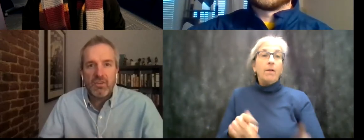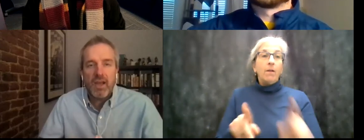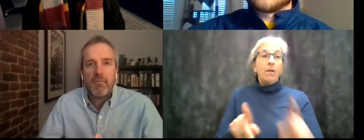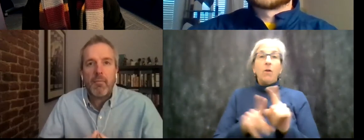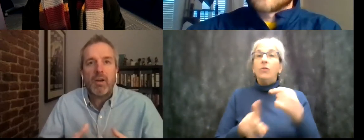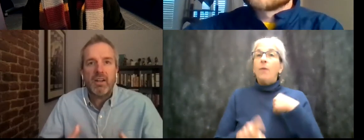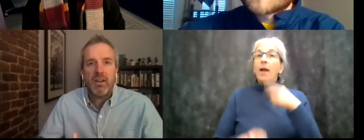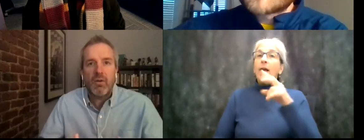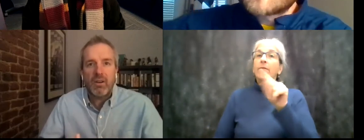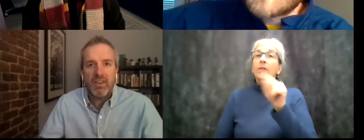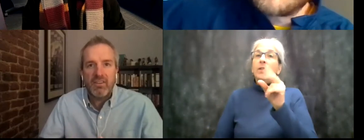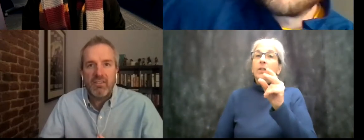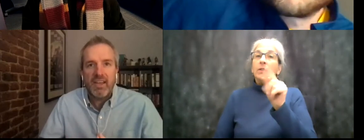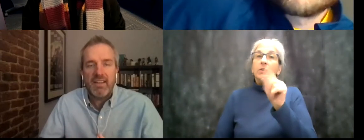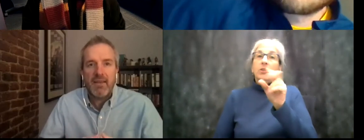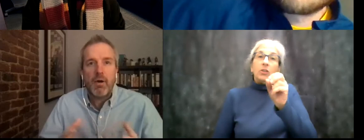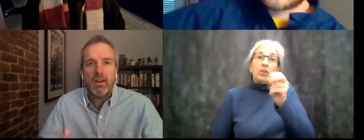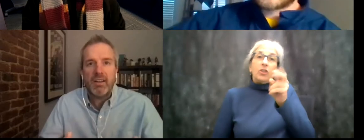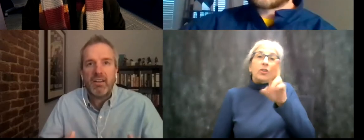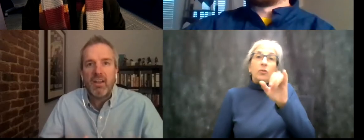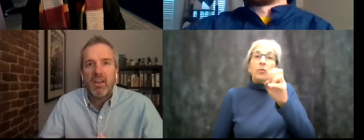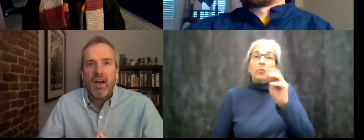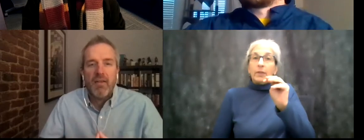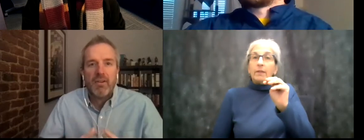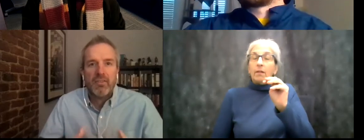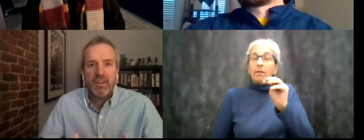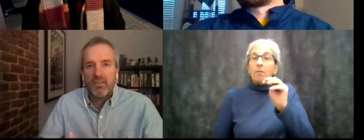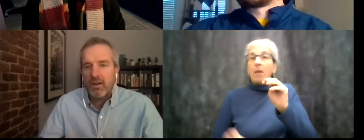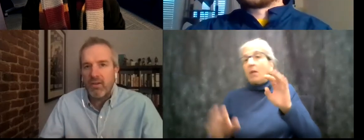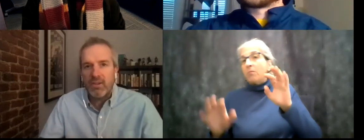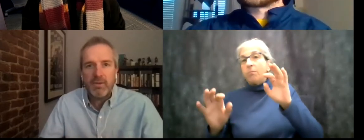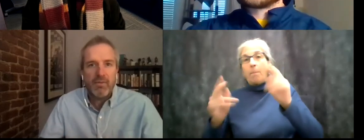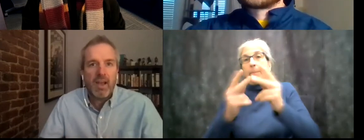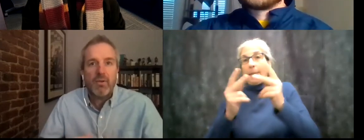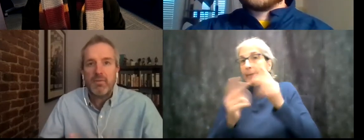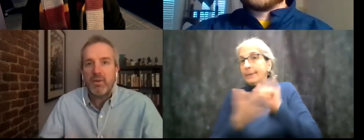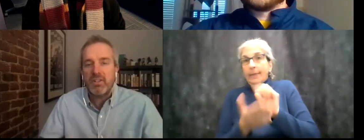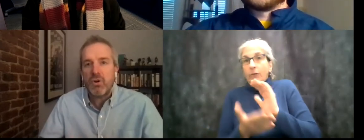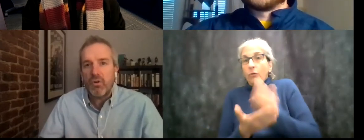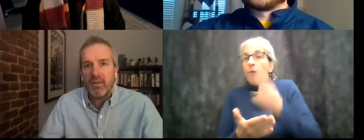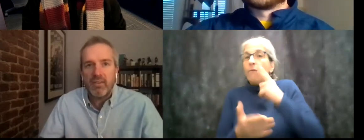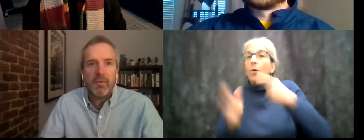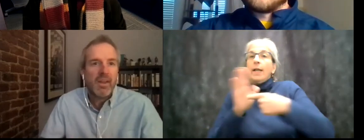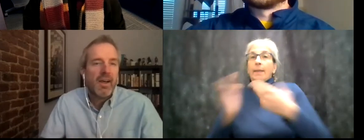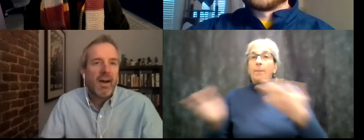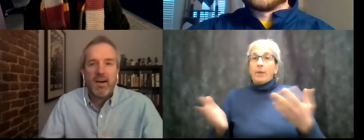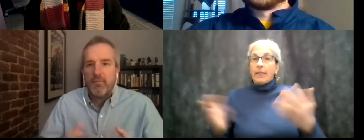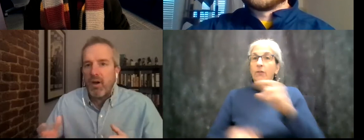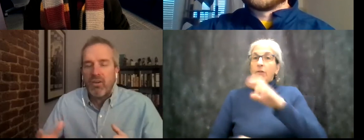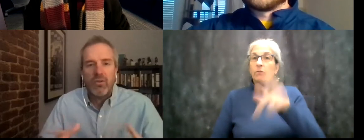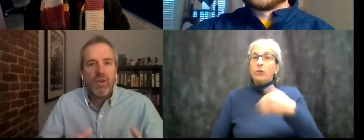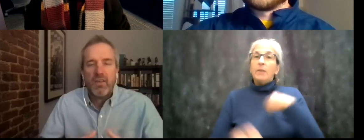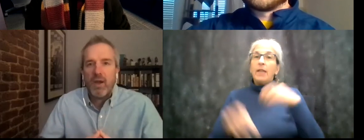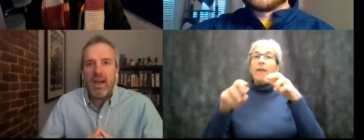So you've got marketing organizations that market their city. So here in Richmond, we've got Richmond Region Tourism.